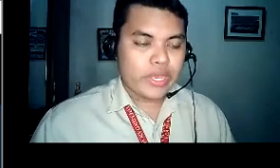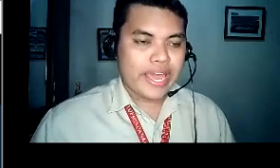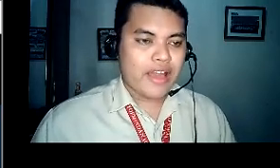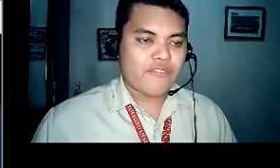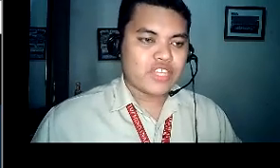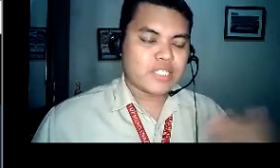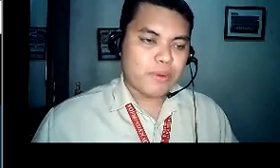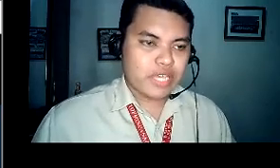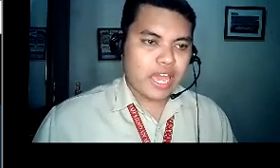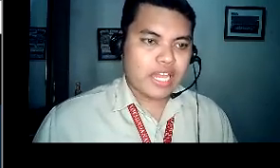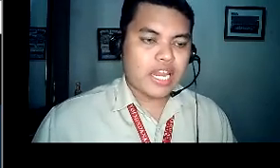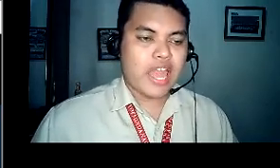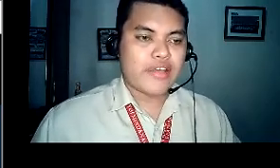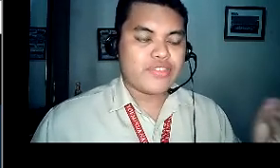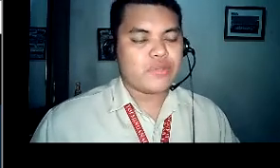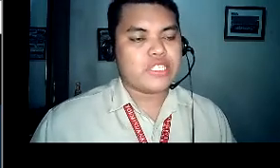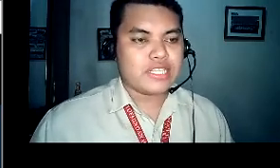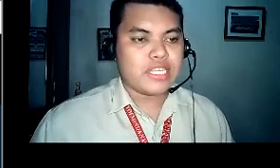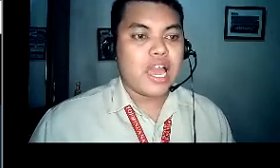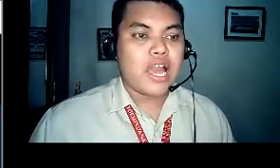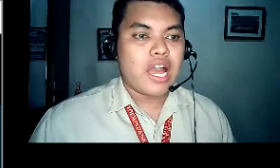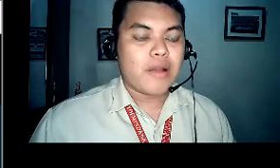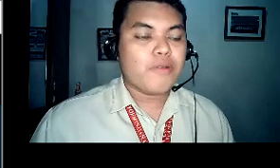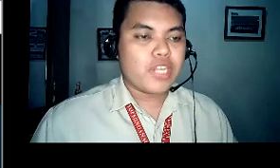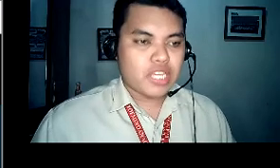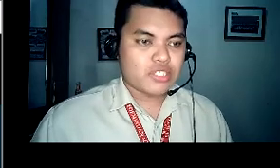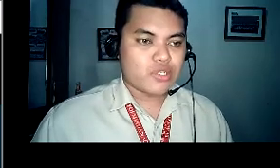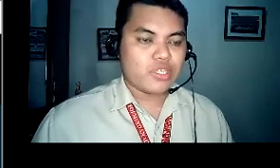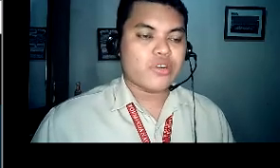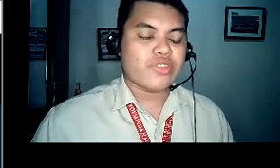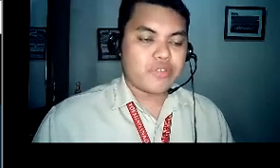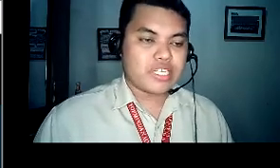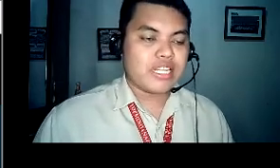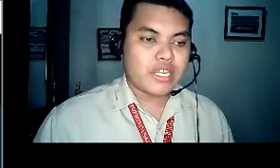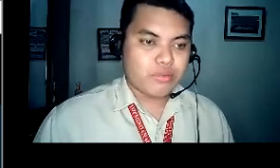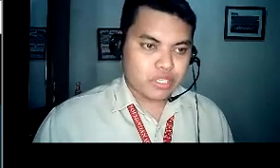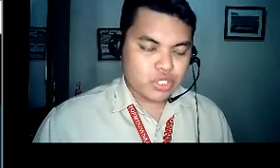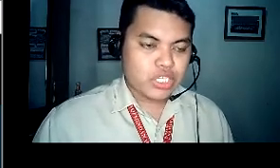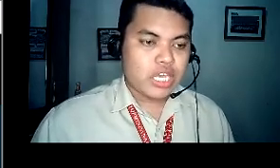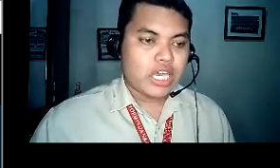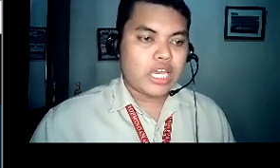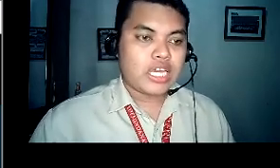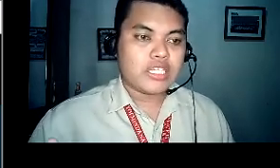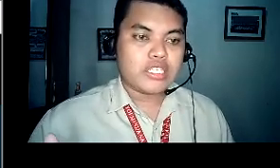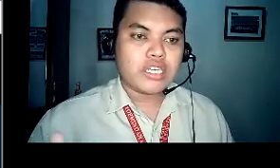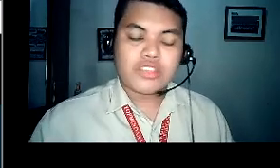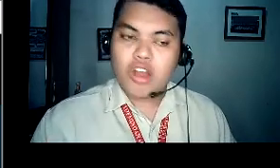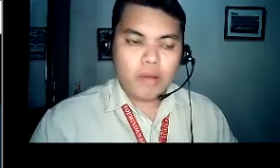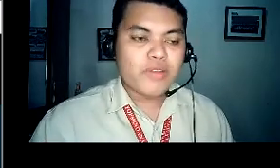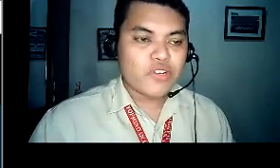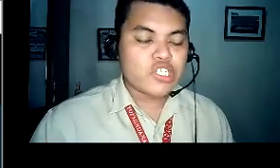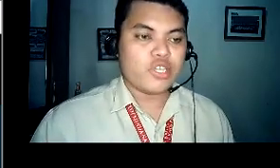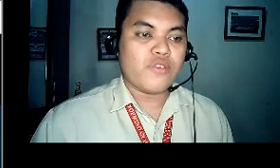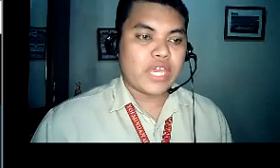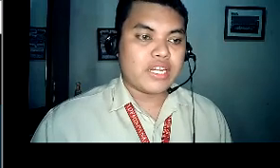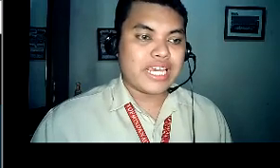ways. We have the spoken and the written communication or the written language. And the